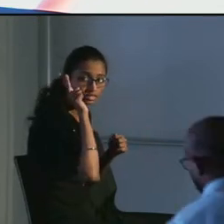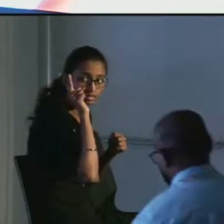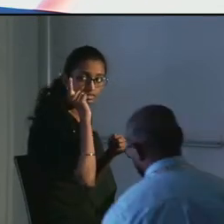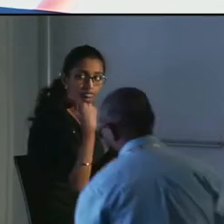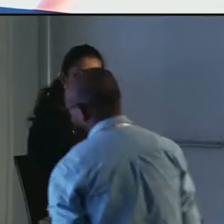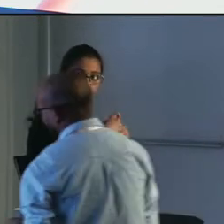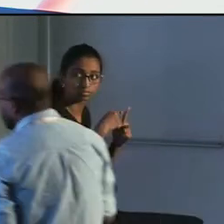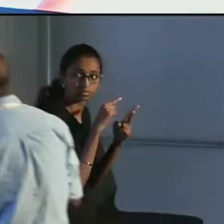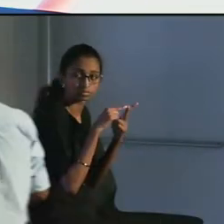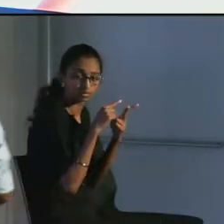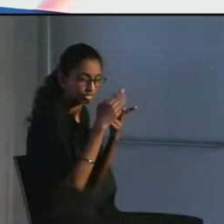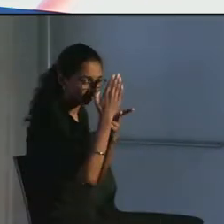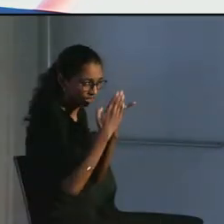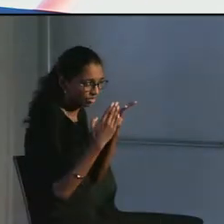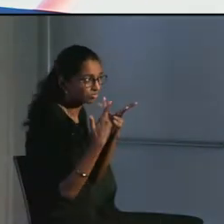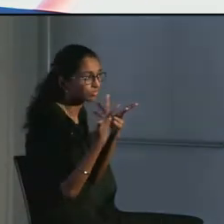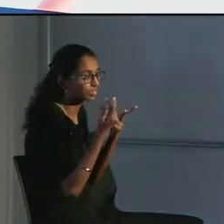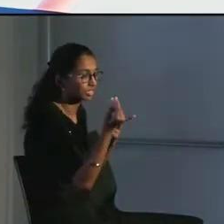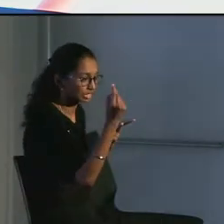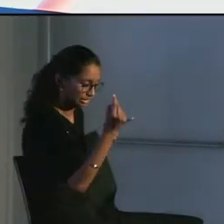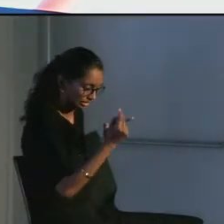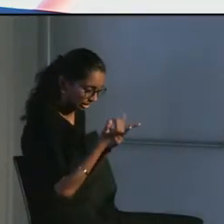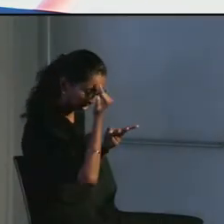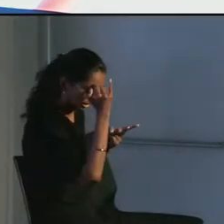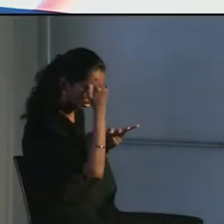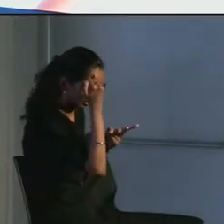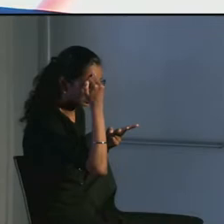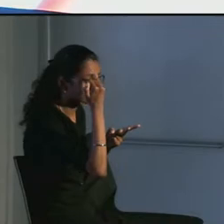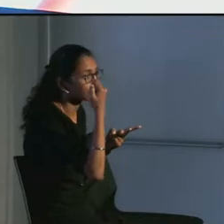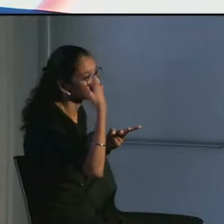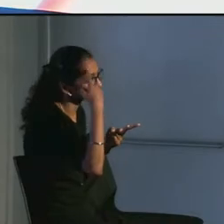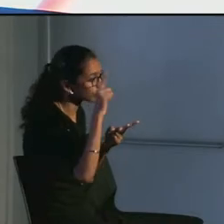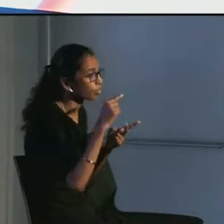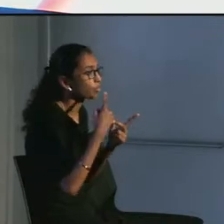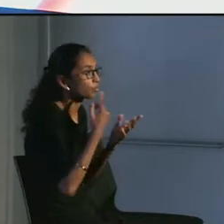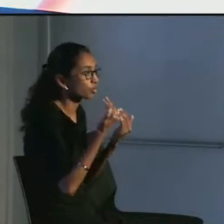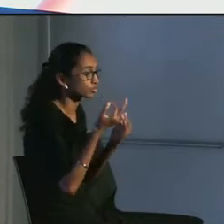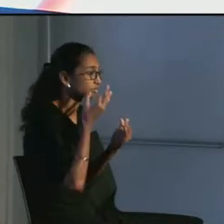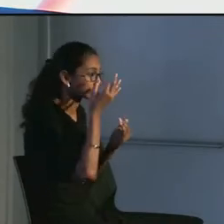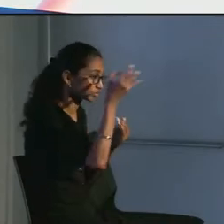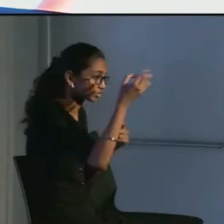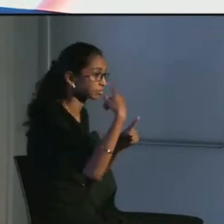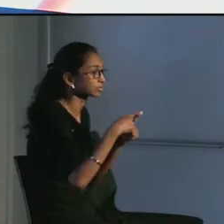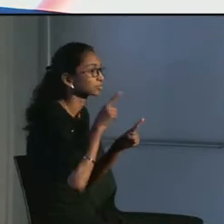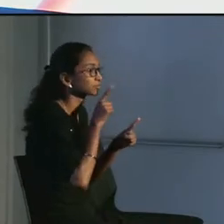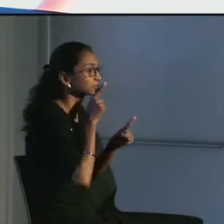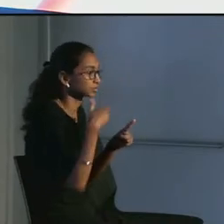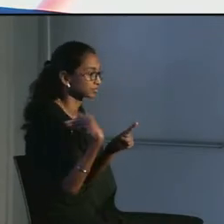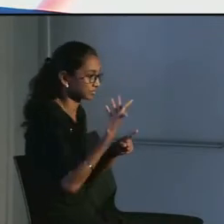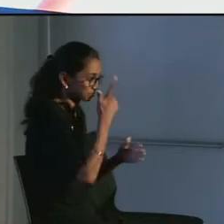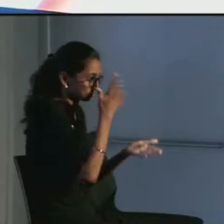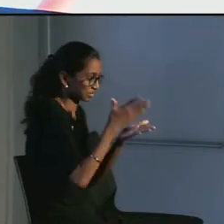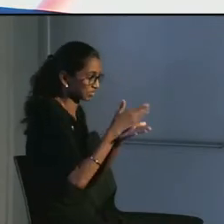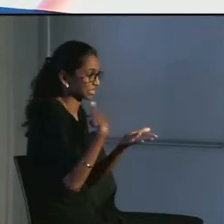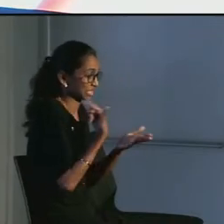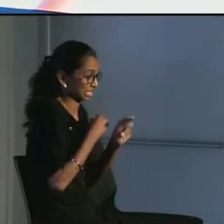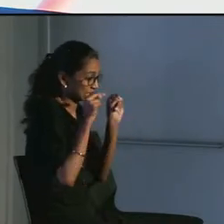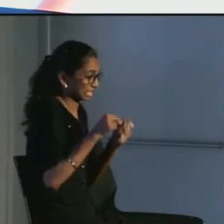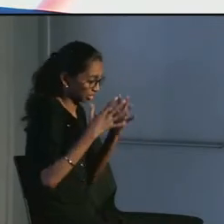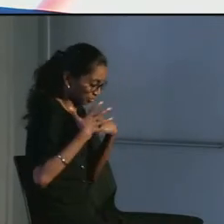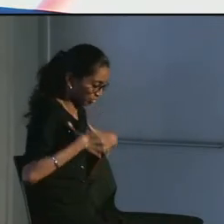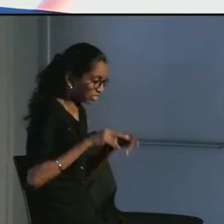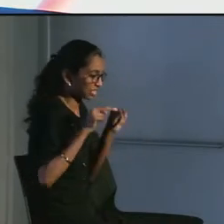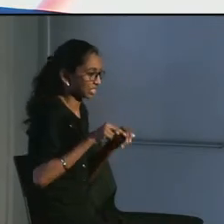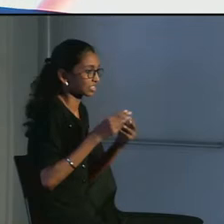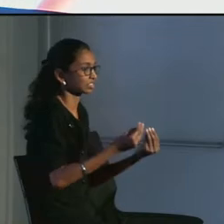is about designing ideas for possible futures and realities that we believe we deserve, that our bodies deserve